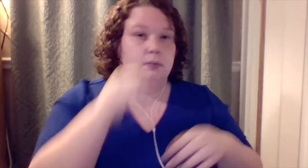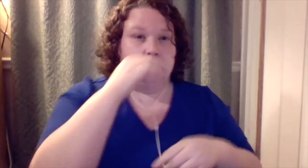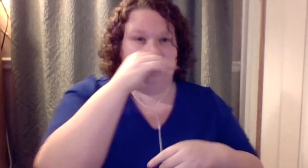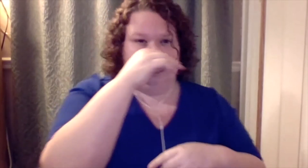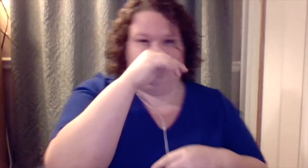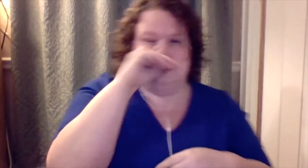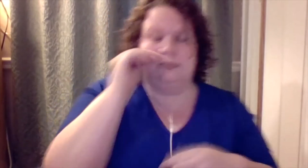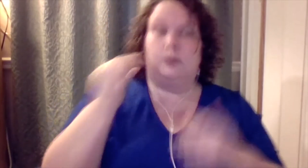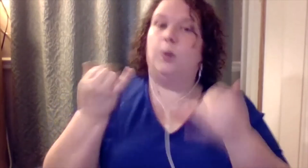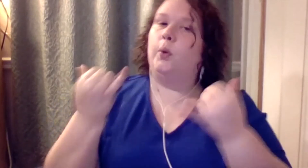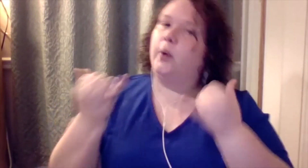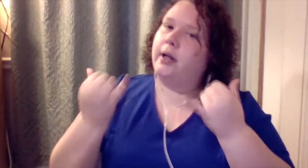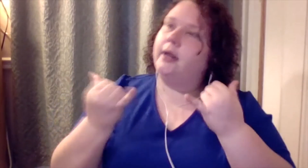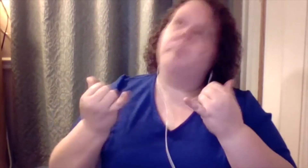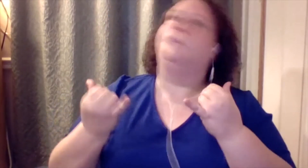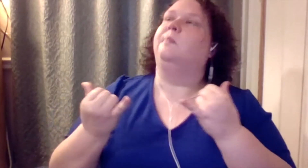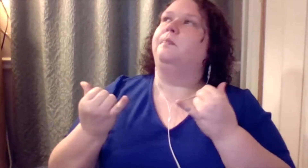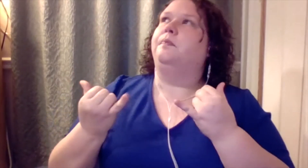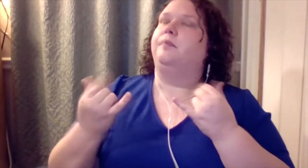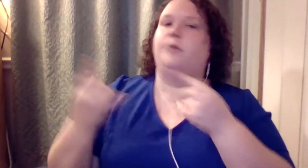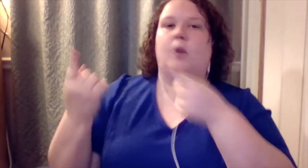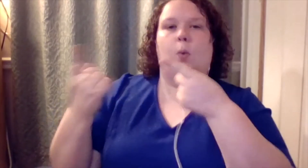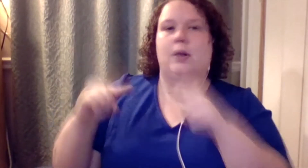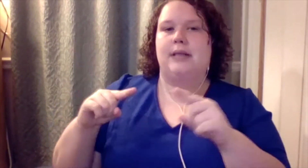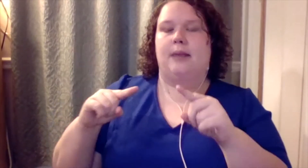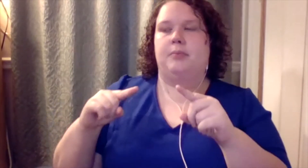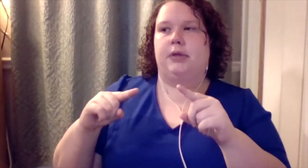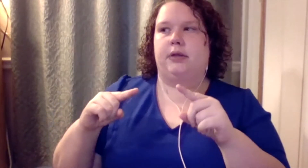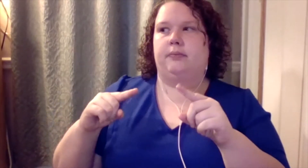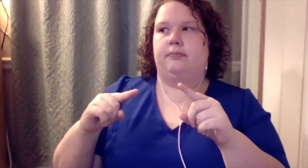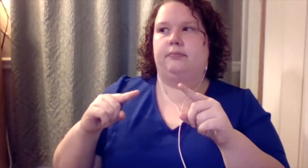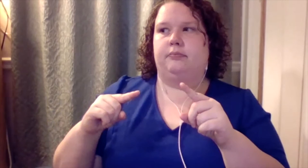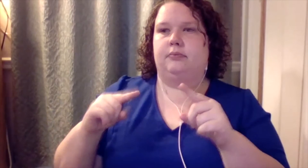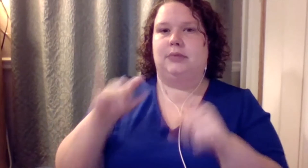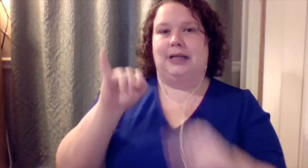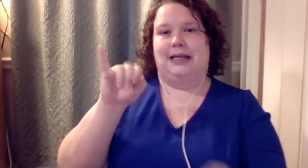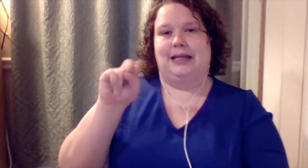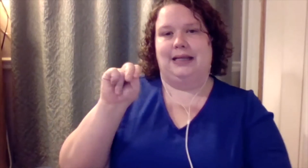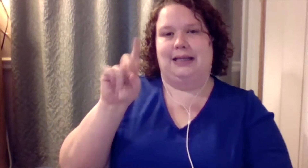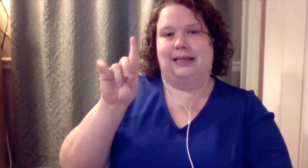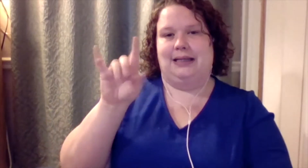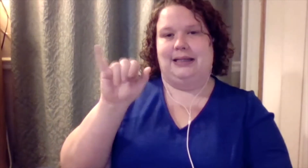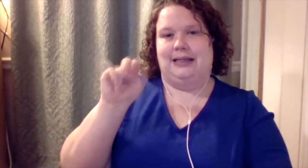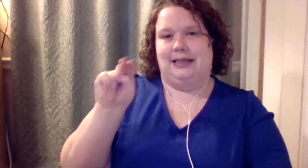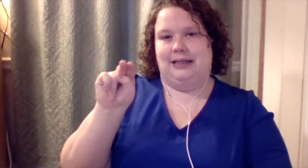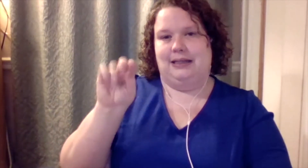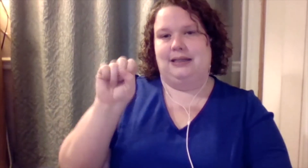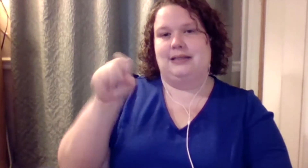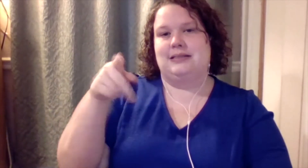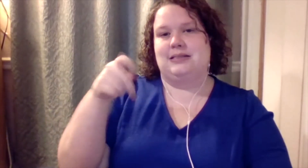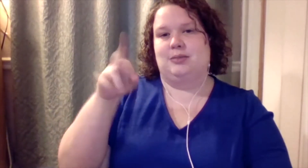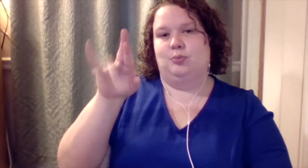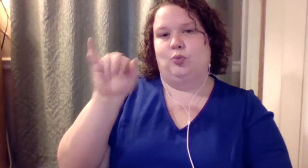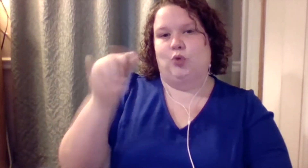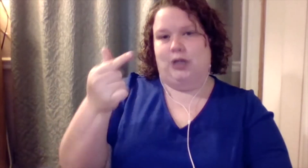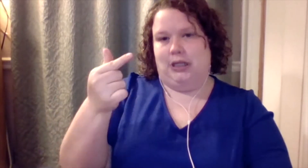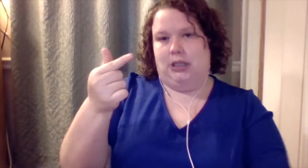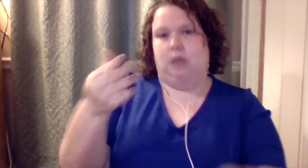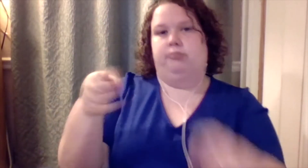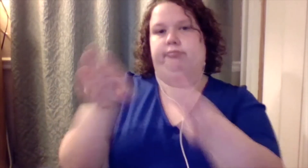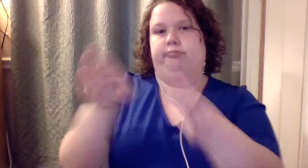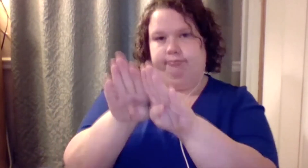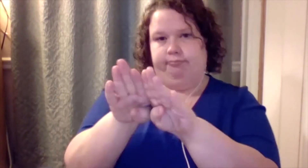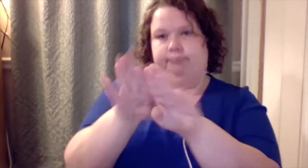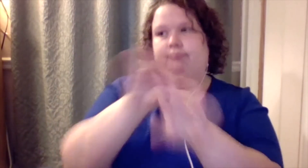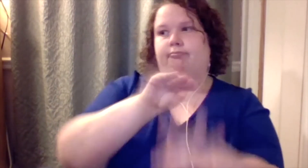level of what's happening, which is just consolidating the Indian Springs and the Carver right now. Okay. Placement of that, and okay.